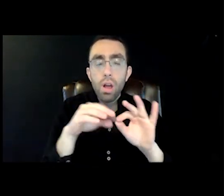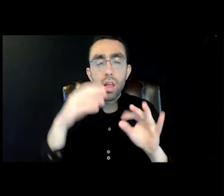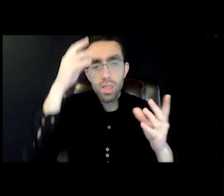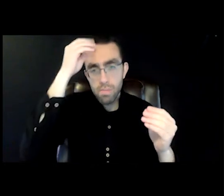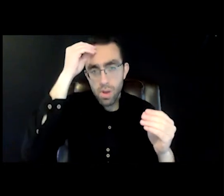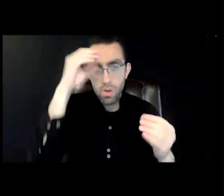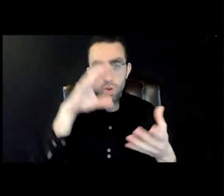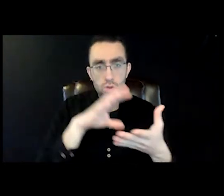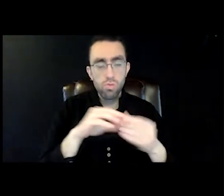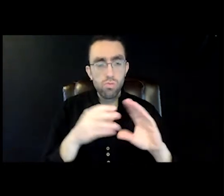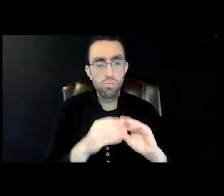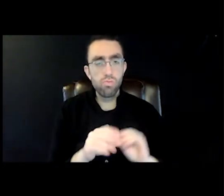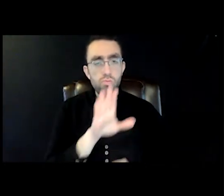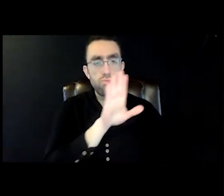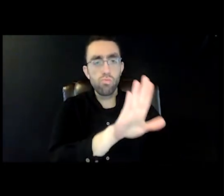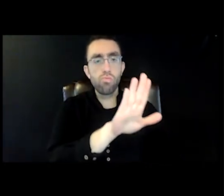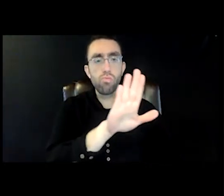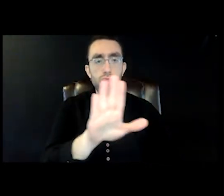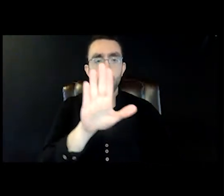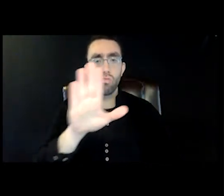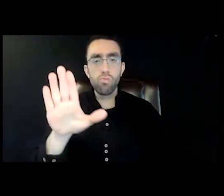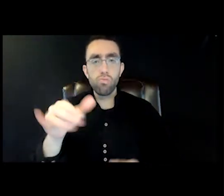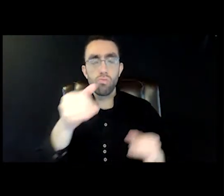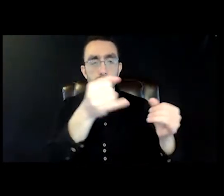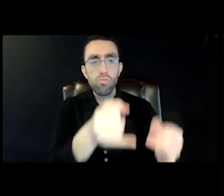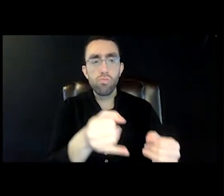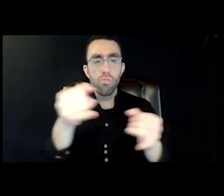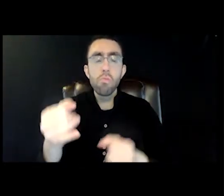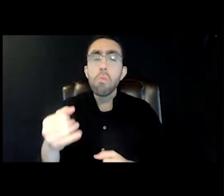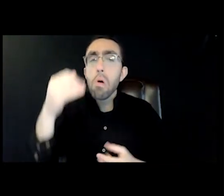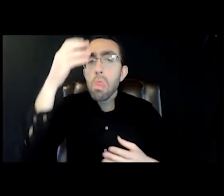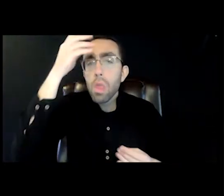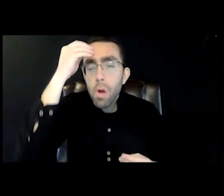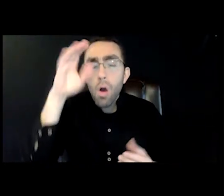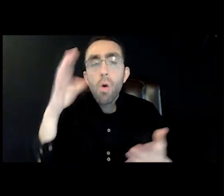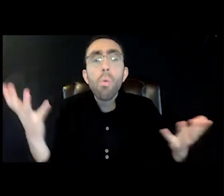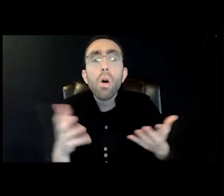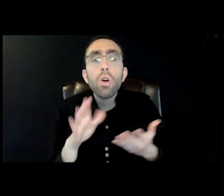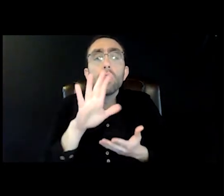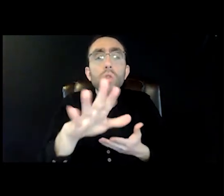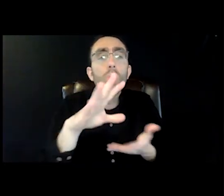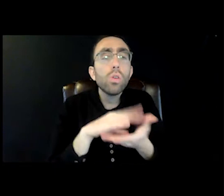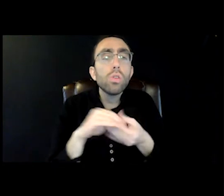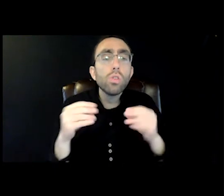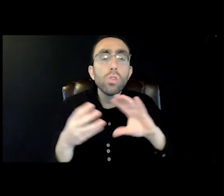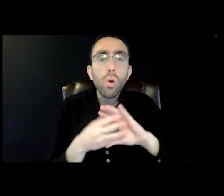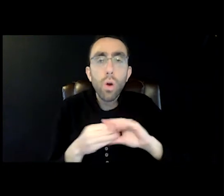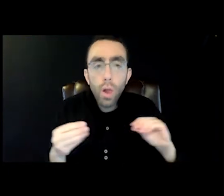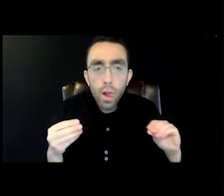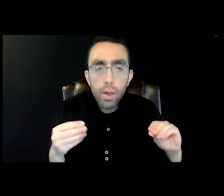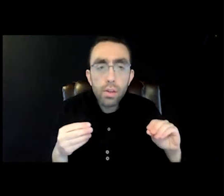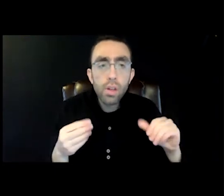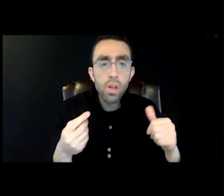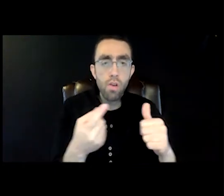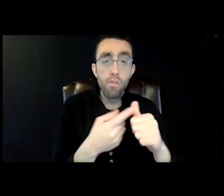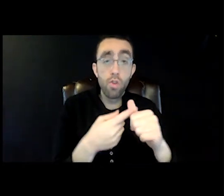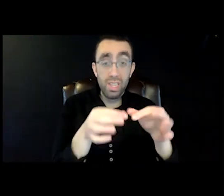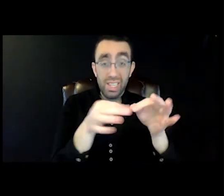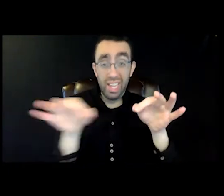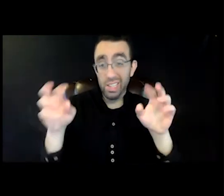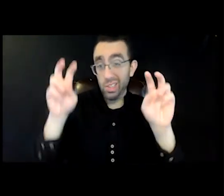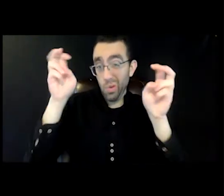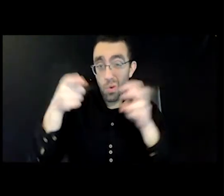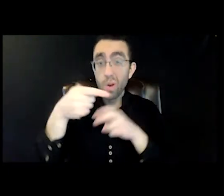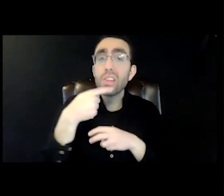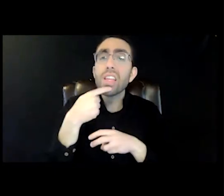each take on, thinking about our own stories. And I think that this, the first sentence of this quote